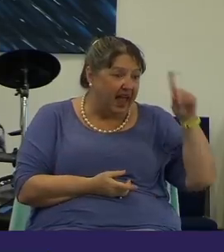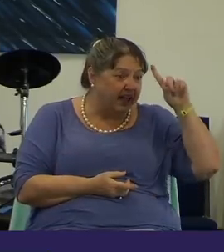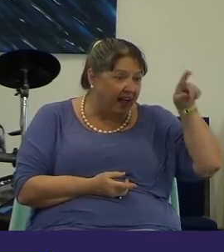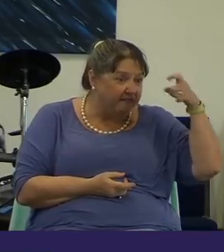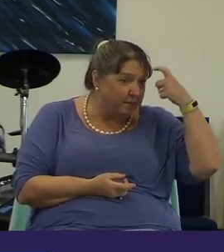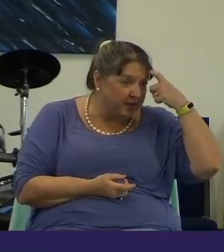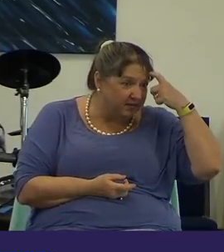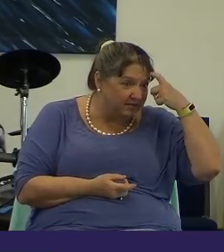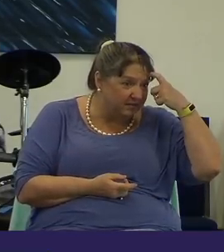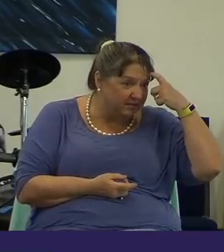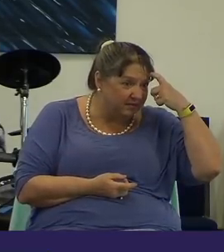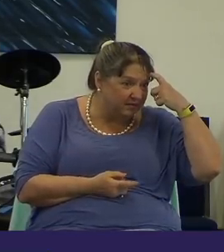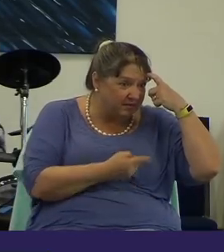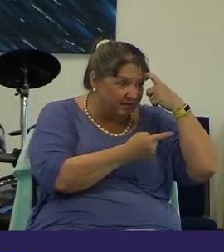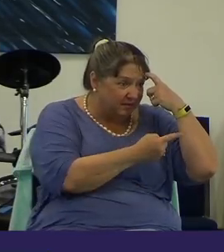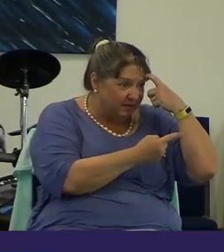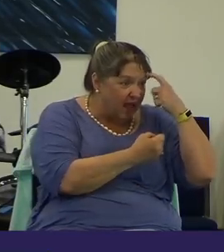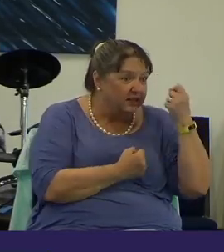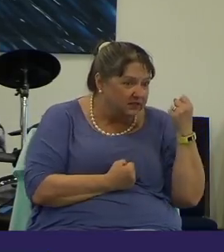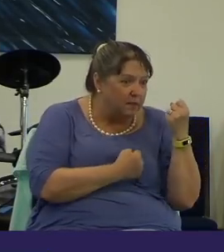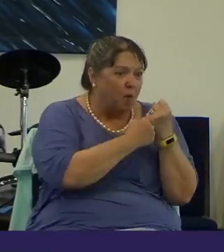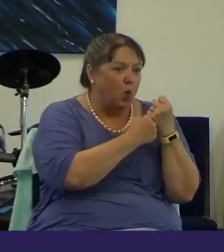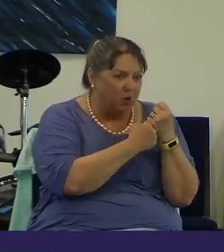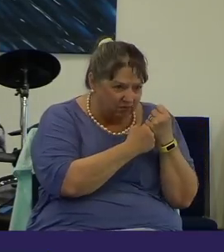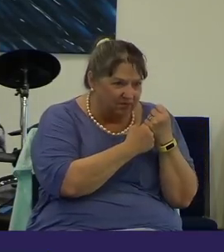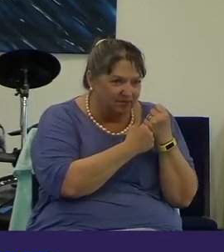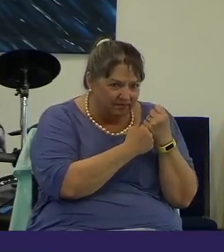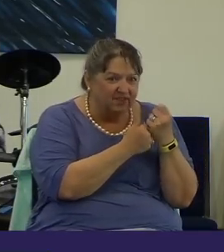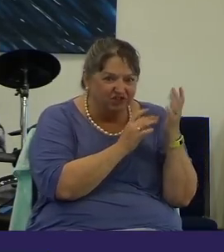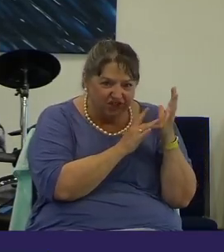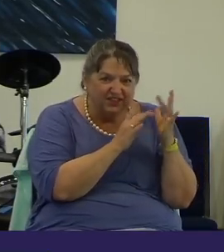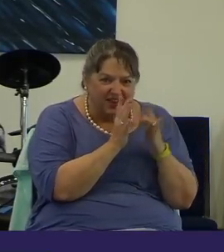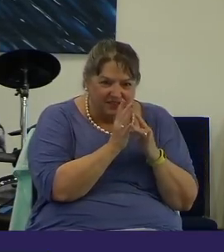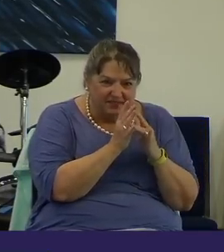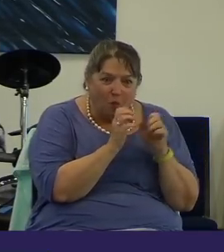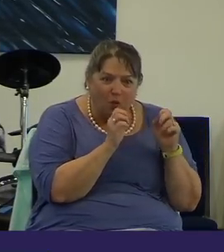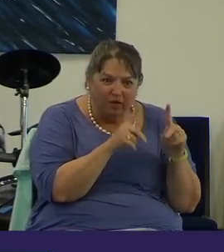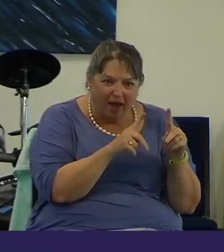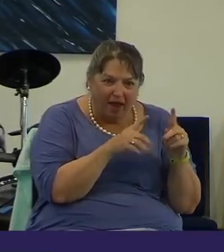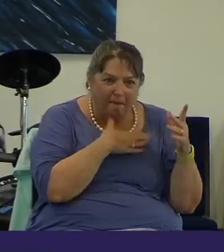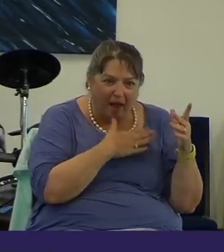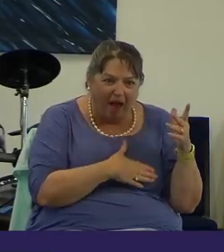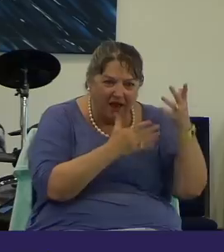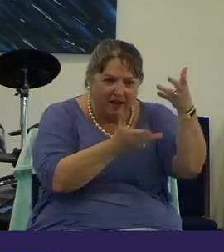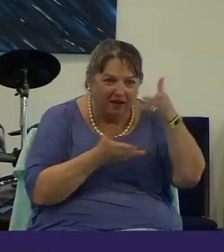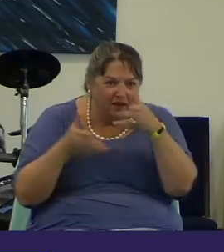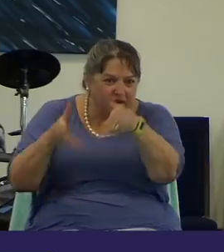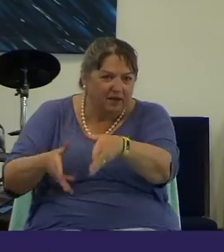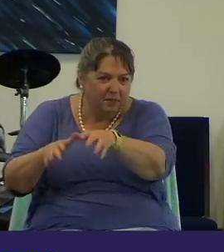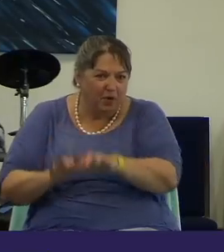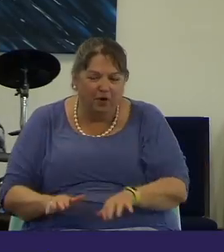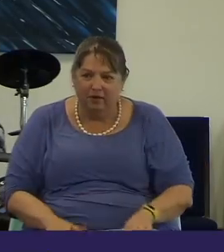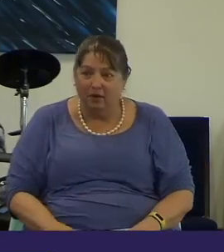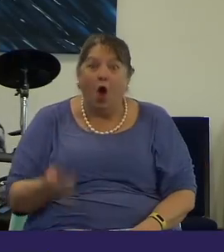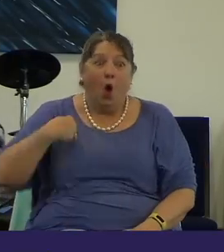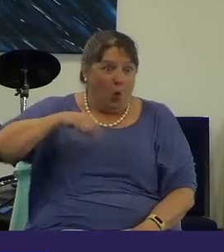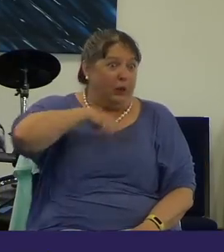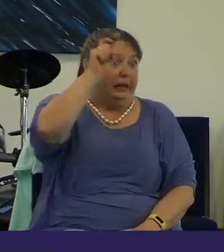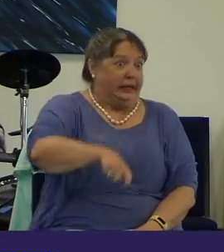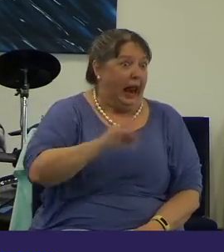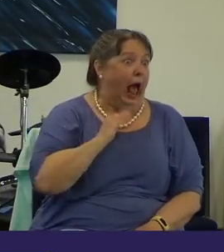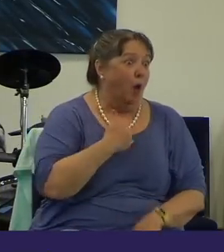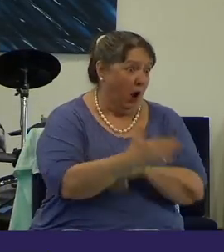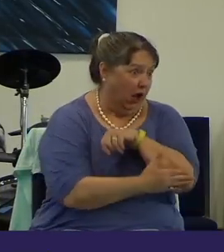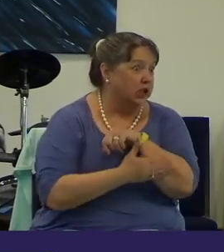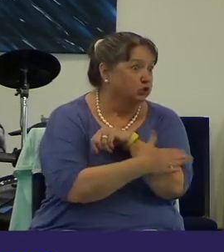official standing up for Jesus. My gosh. Boy, do we need that today. We're not talking